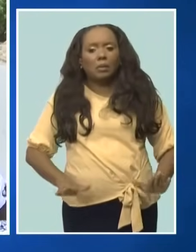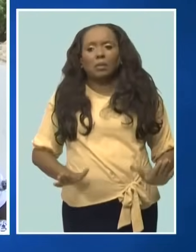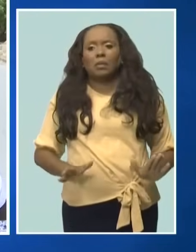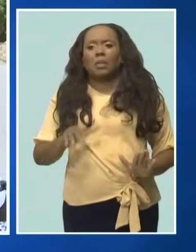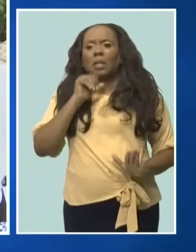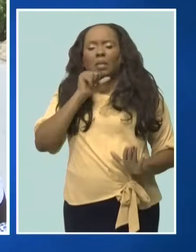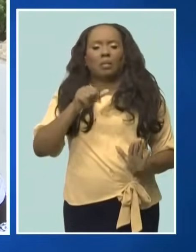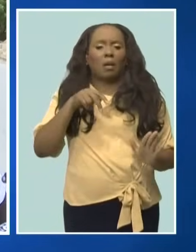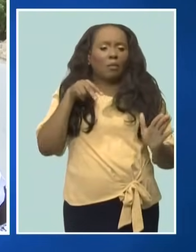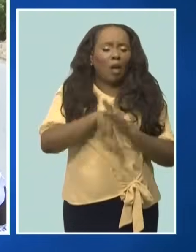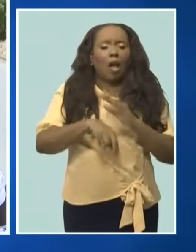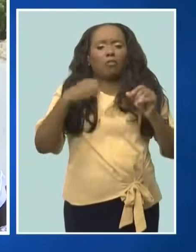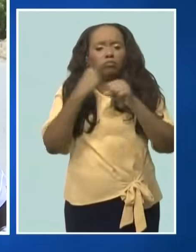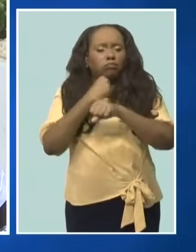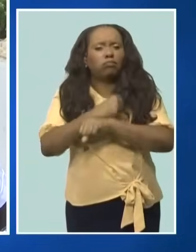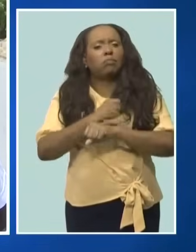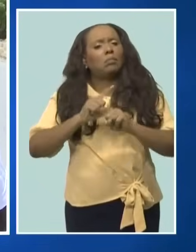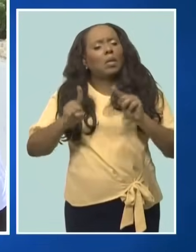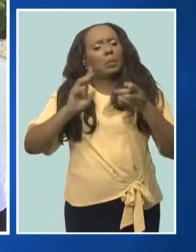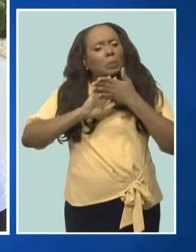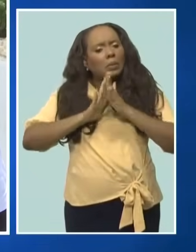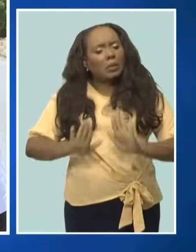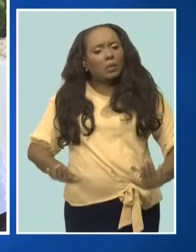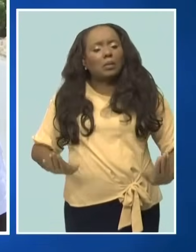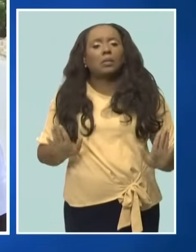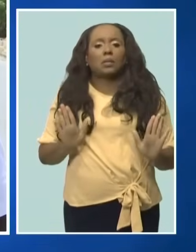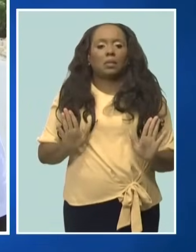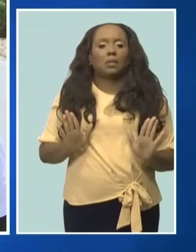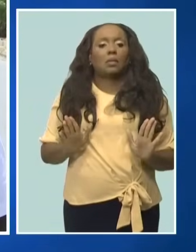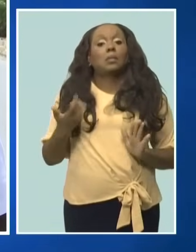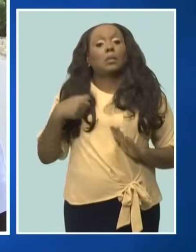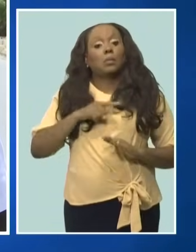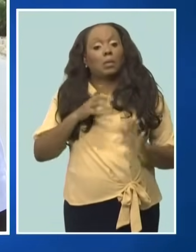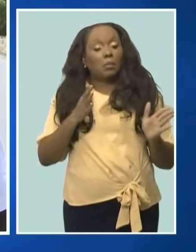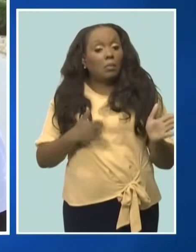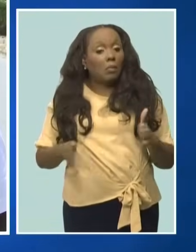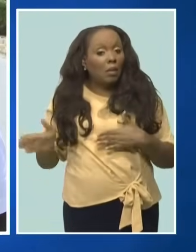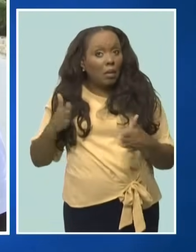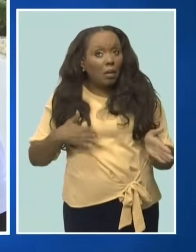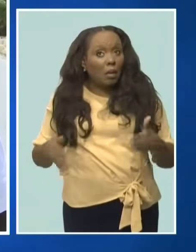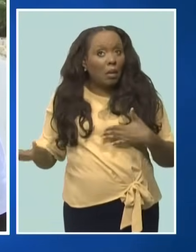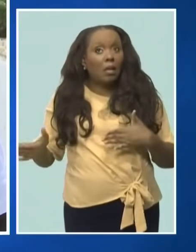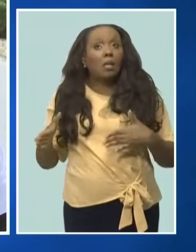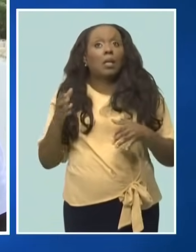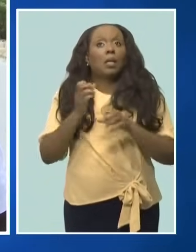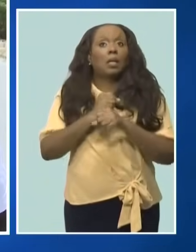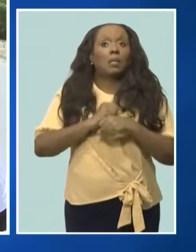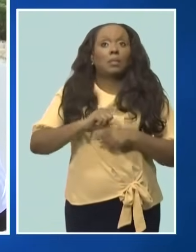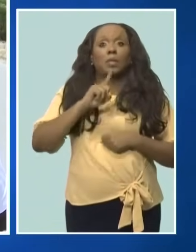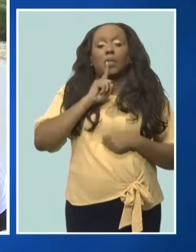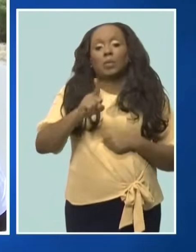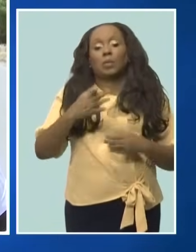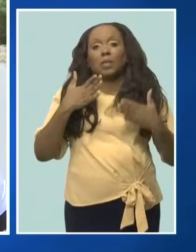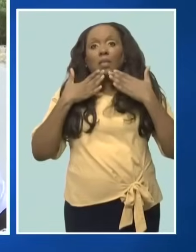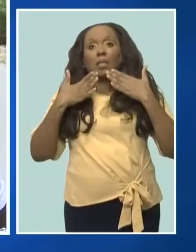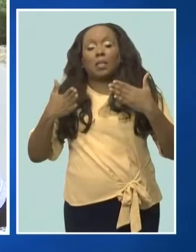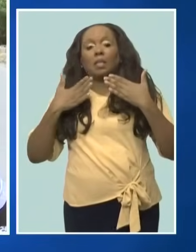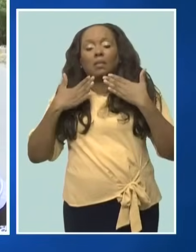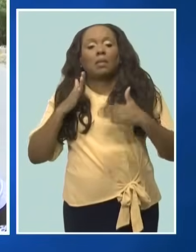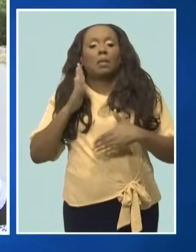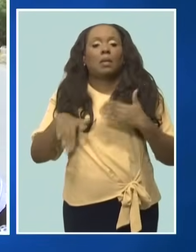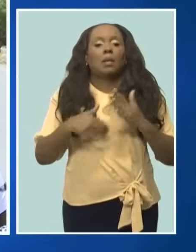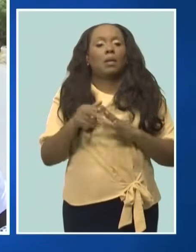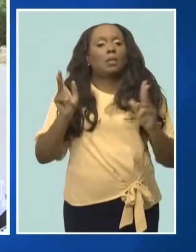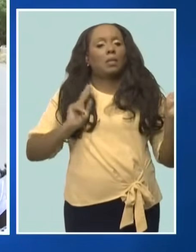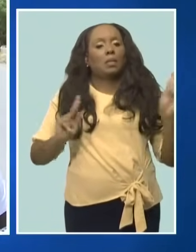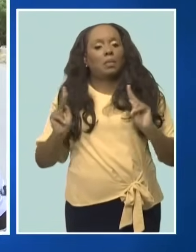the violent outcome. So we planned it and we're executing it today, and I'm grateful to see how many members of the